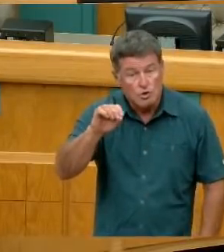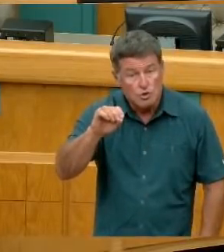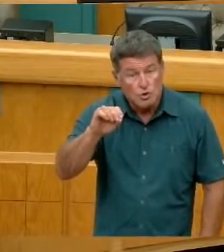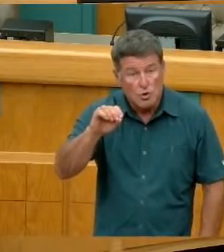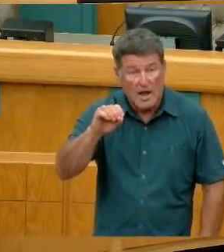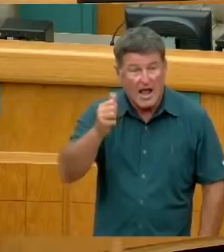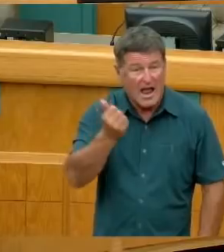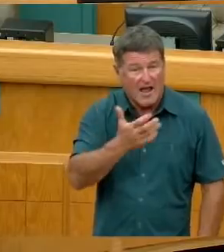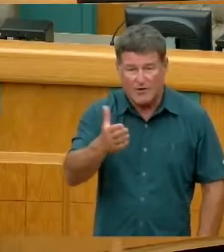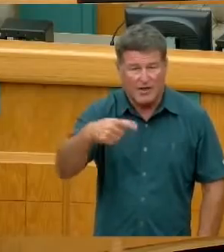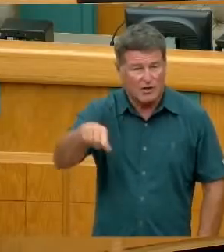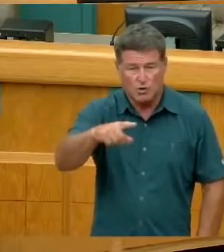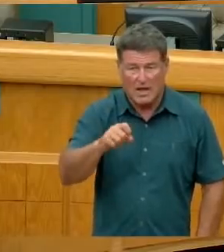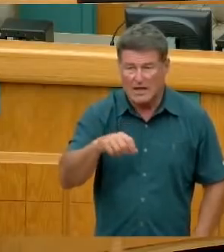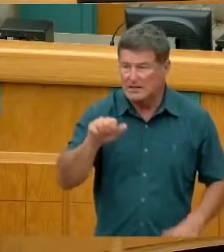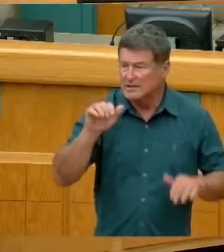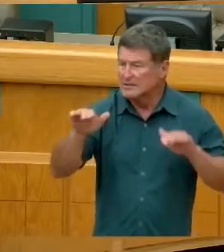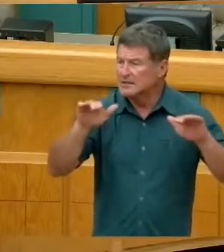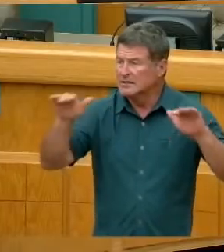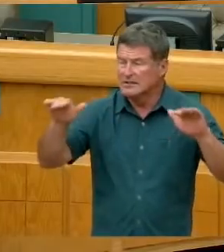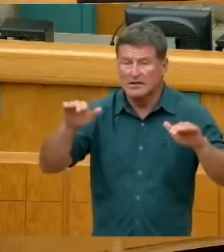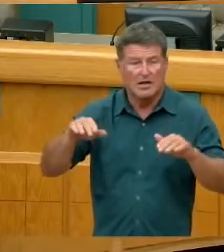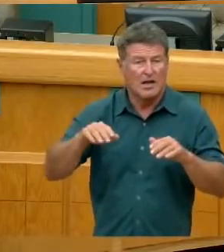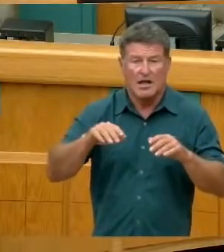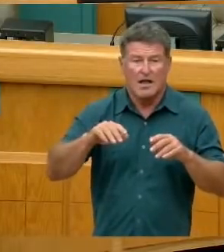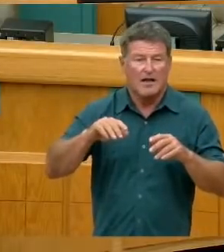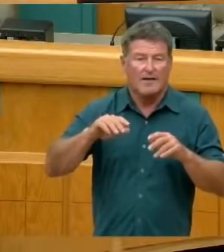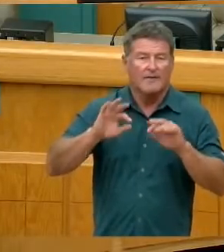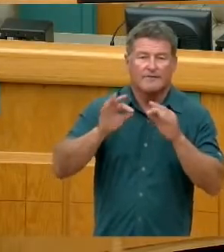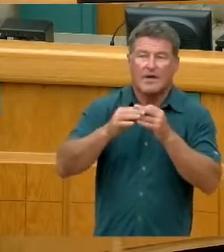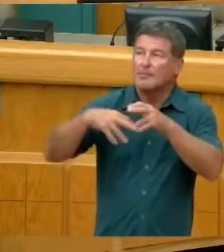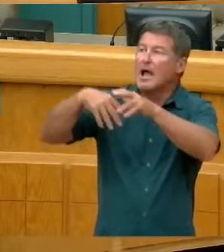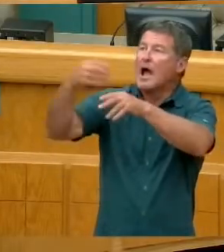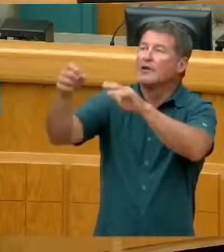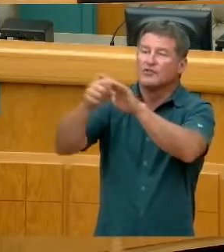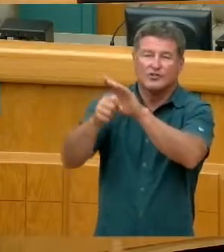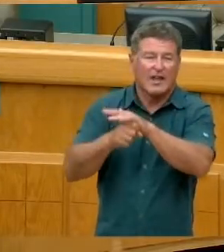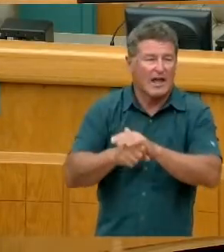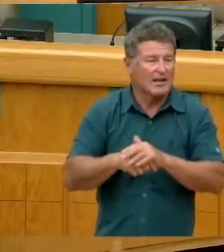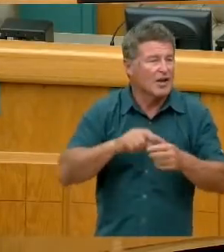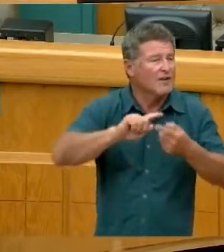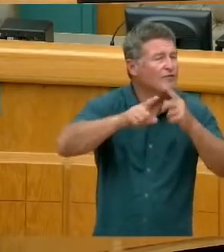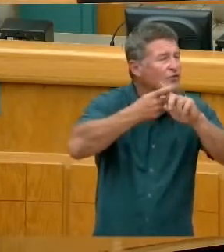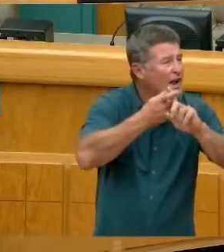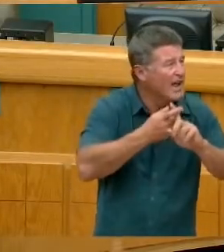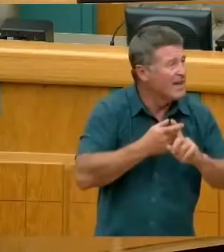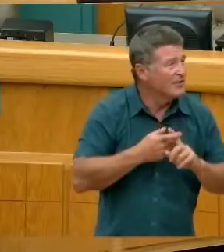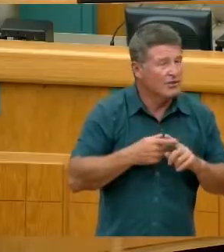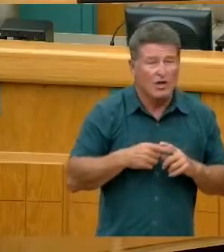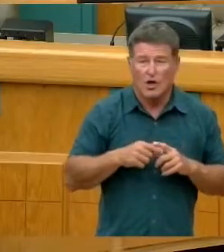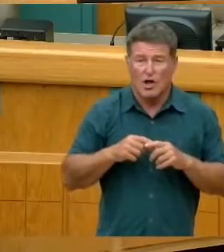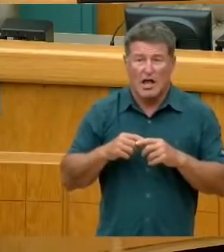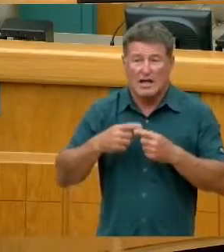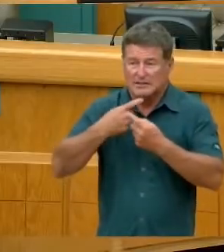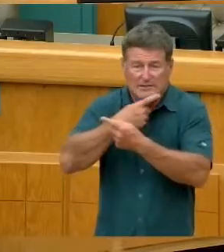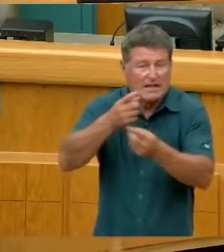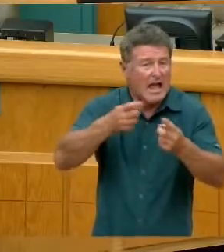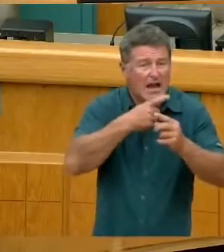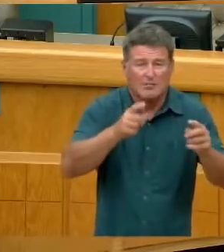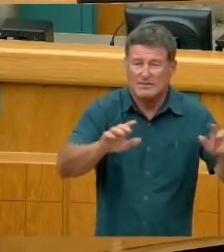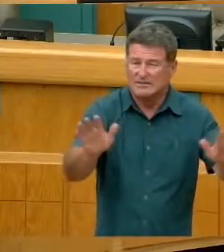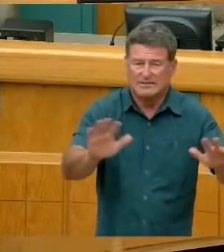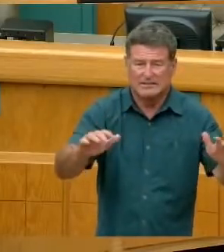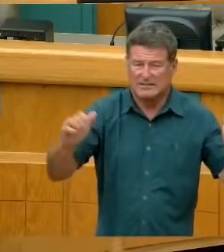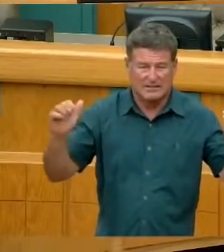So please do everything you can. Tell your family that lives out of state, your best friends, your reunions, all